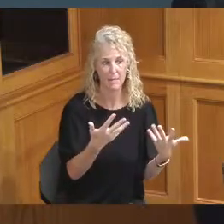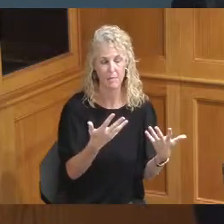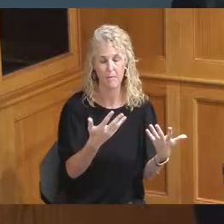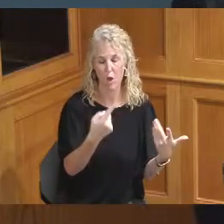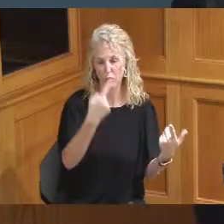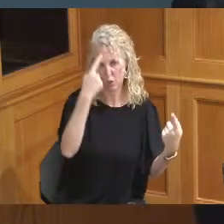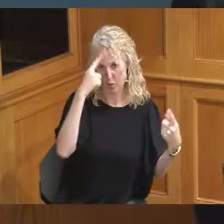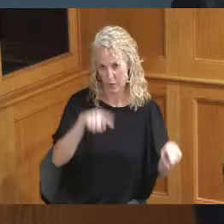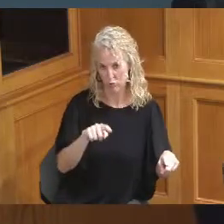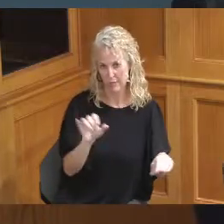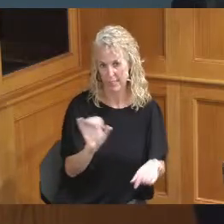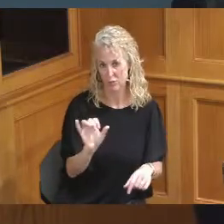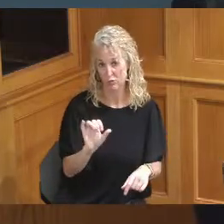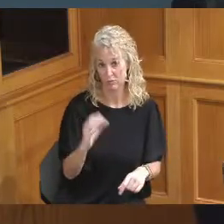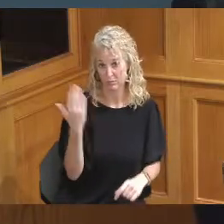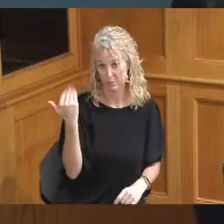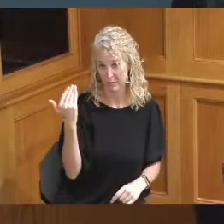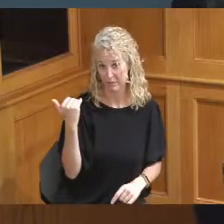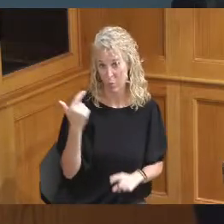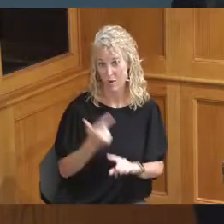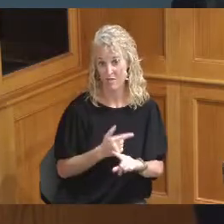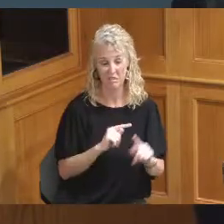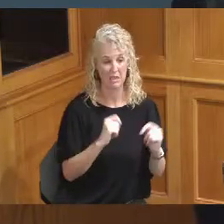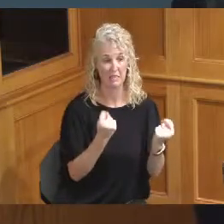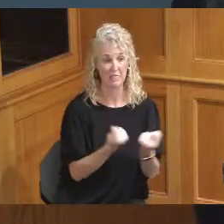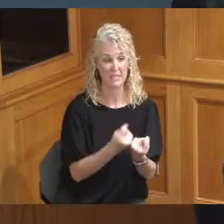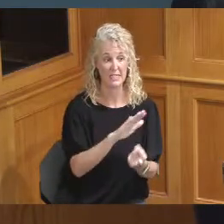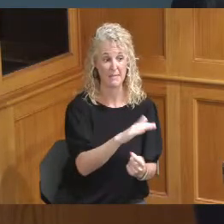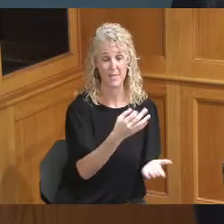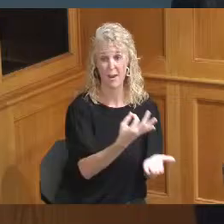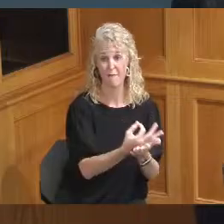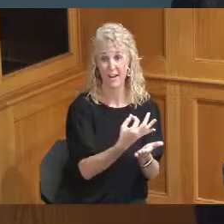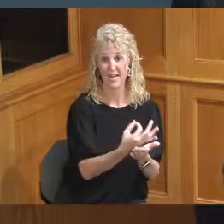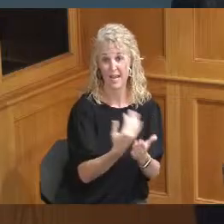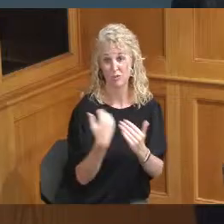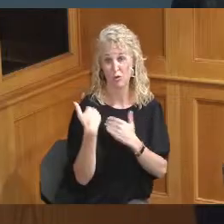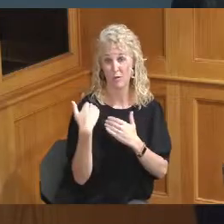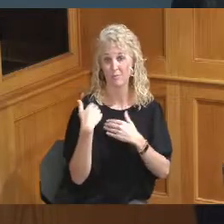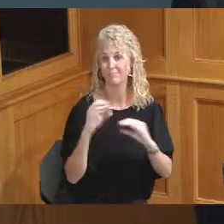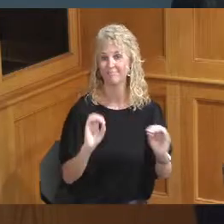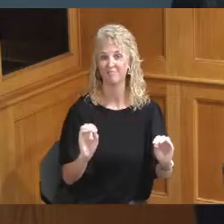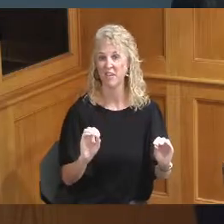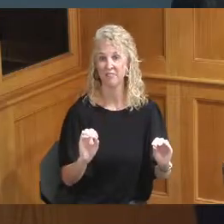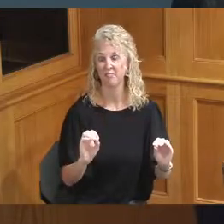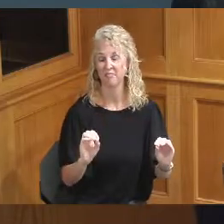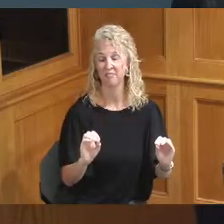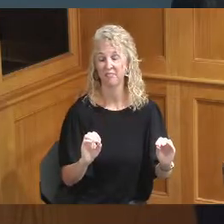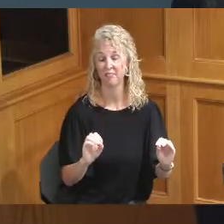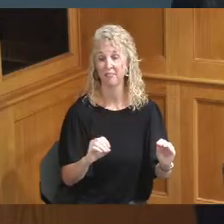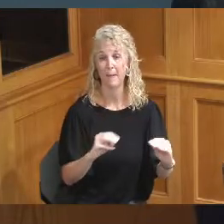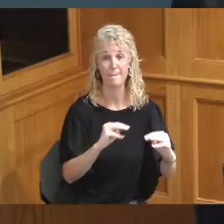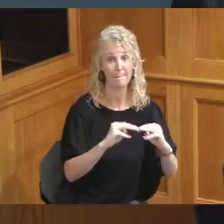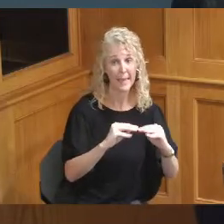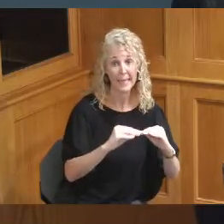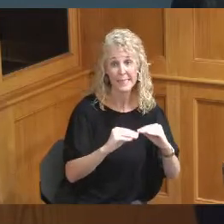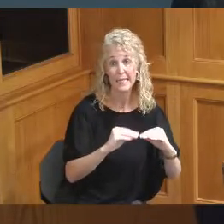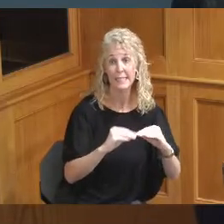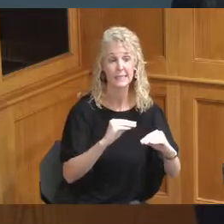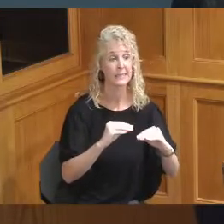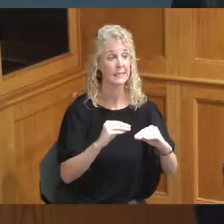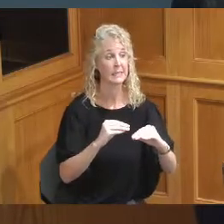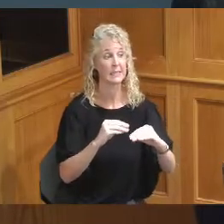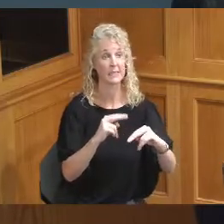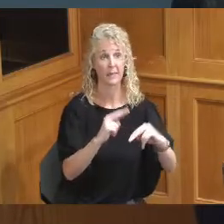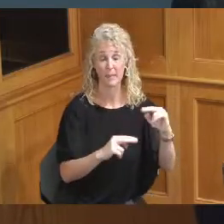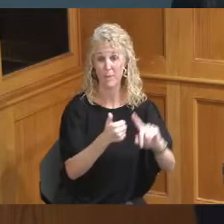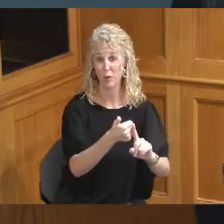is important because in the past lease, the team had no obligation to contribute to the capital, not only maintenance, but also to the